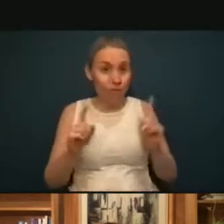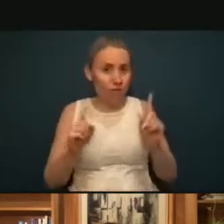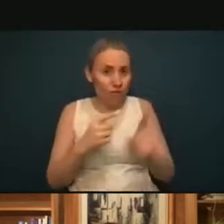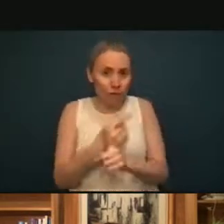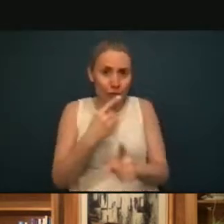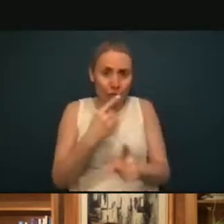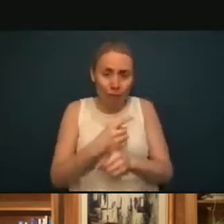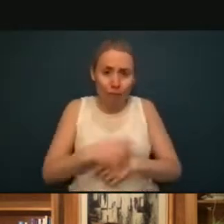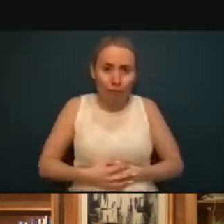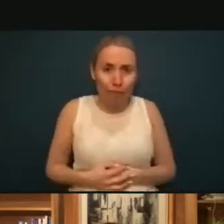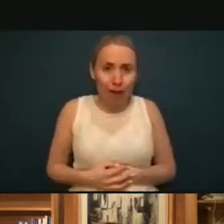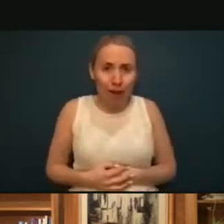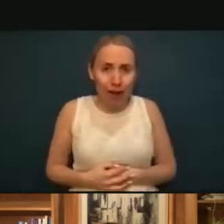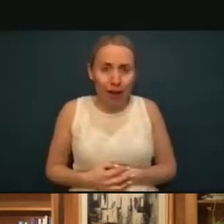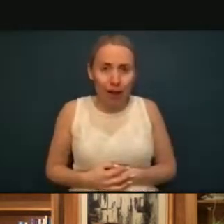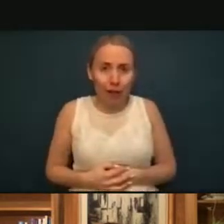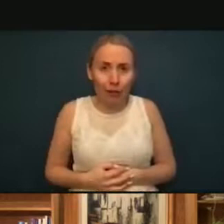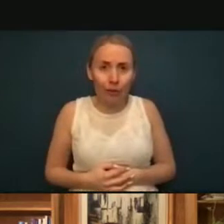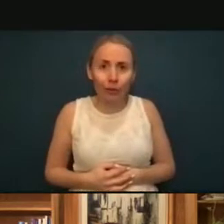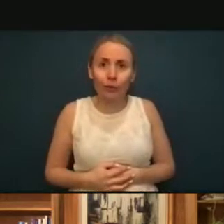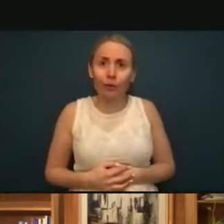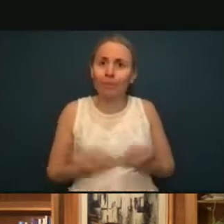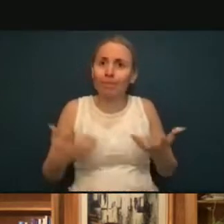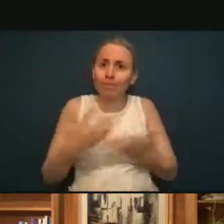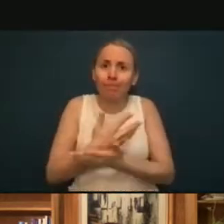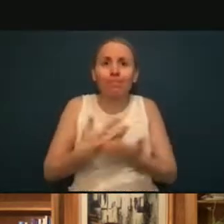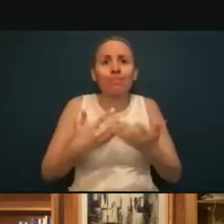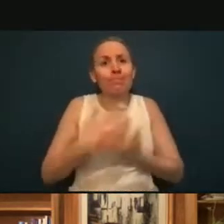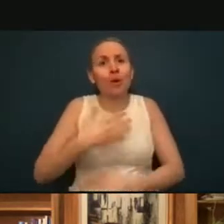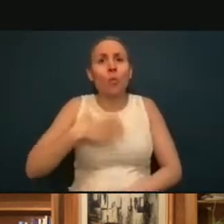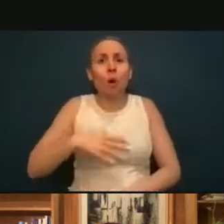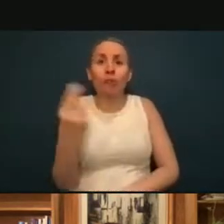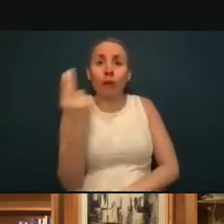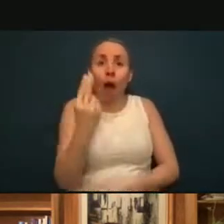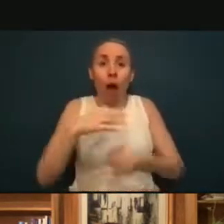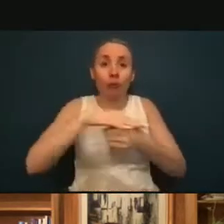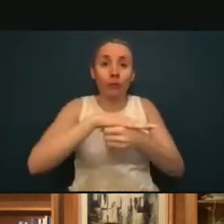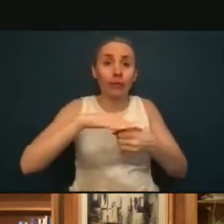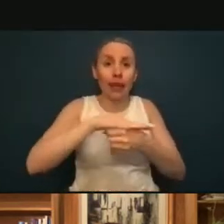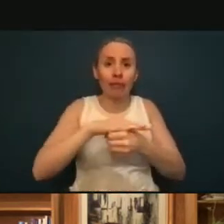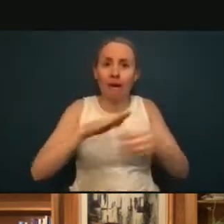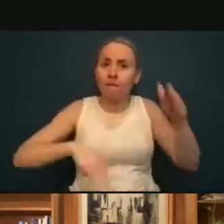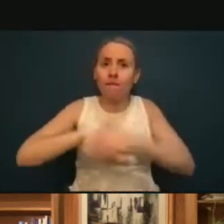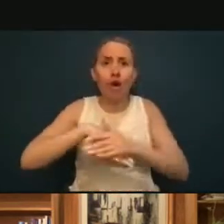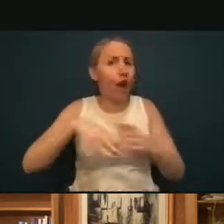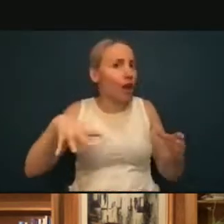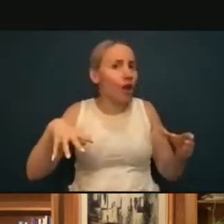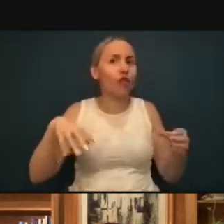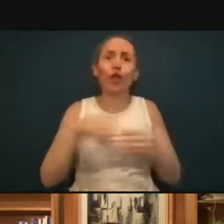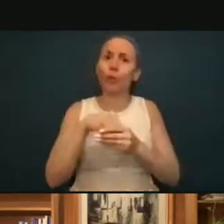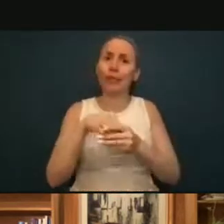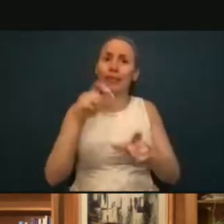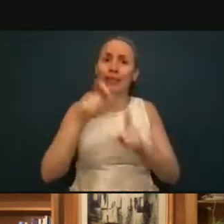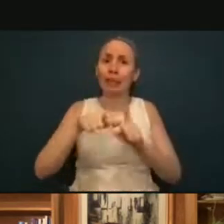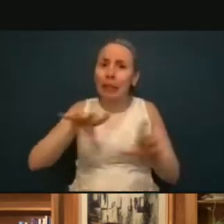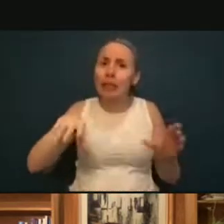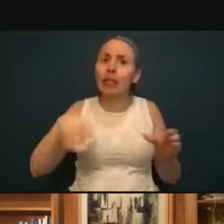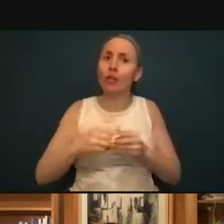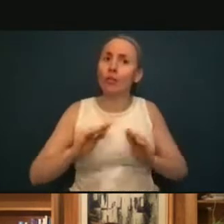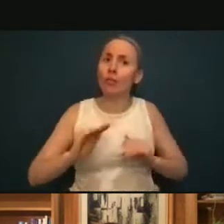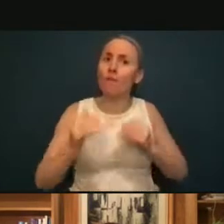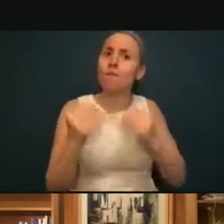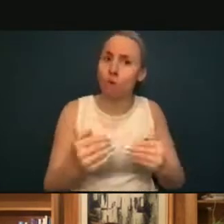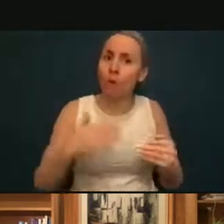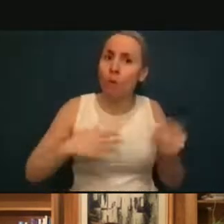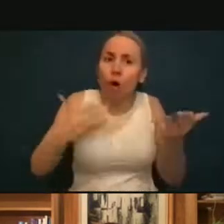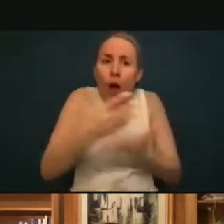have a truly disability inclusive art sector moving forwards as we start to recover from the impact